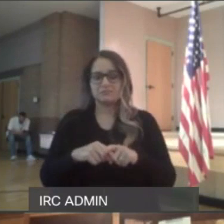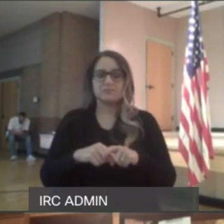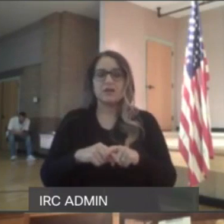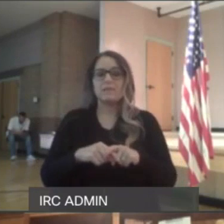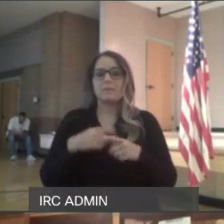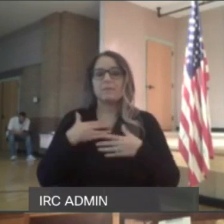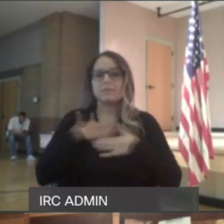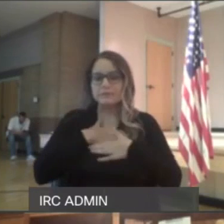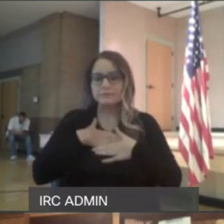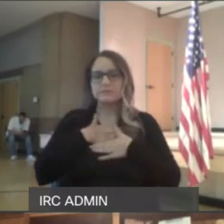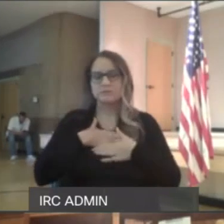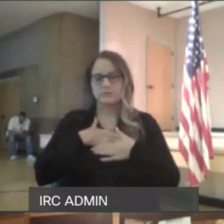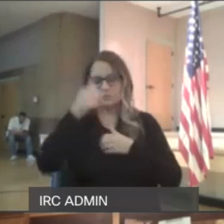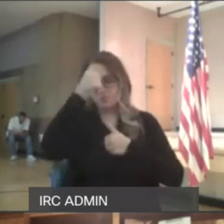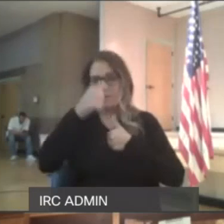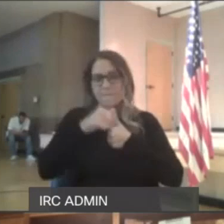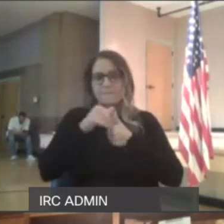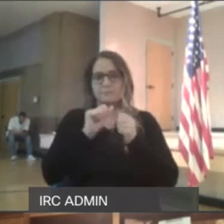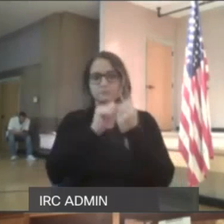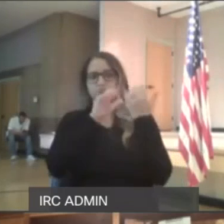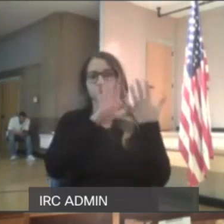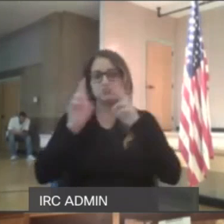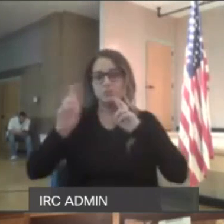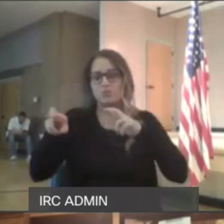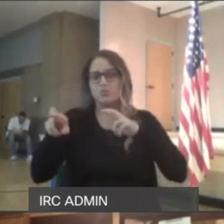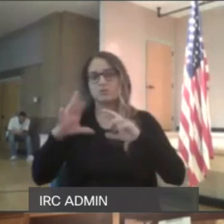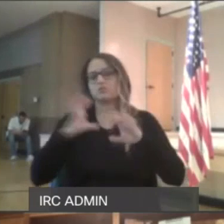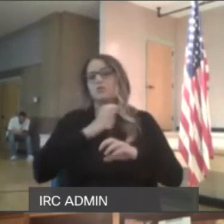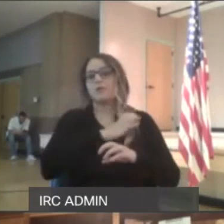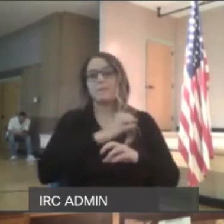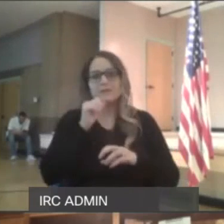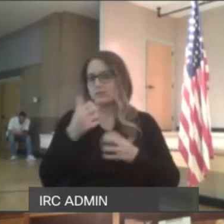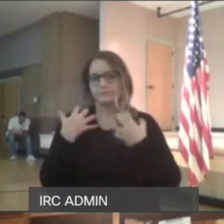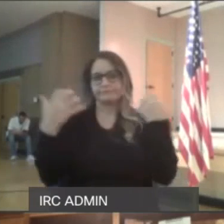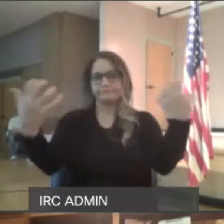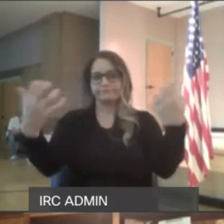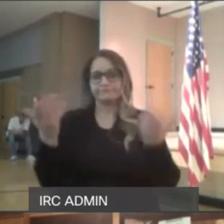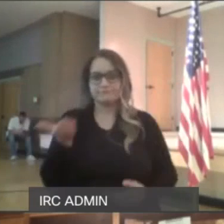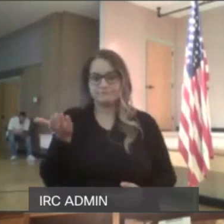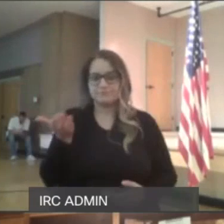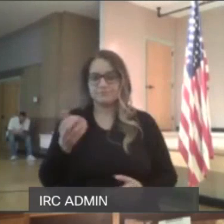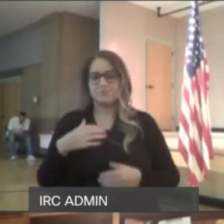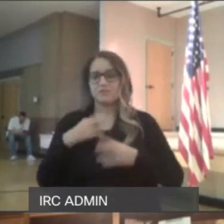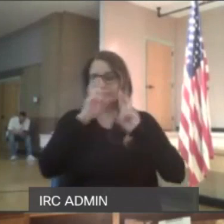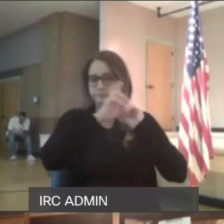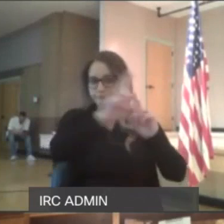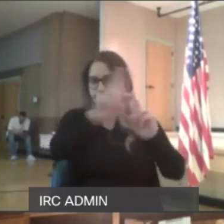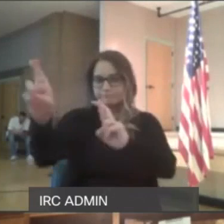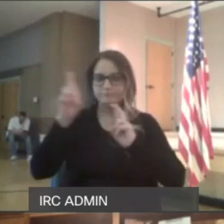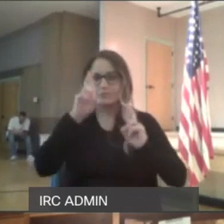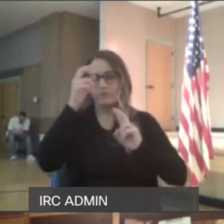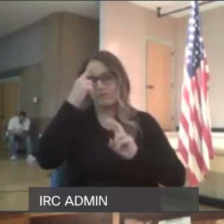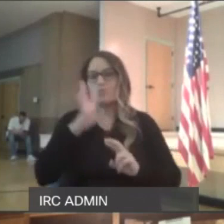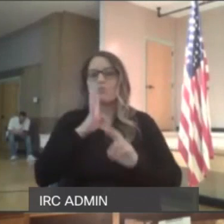a courtesy, citizens are reminded to address their comments to the chair and the commission and not to the audience present. Please show respect for all of